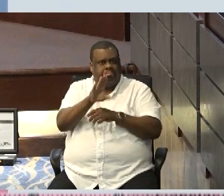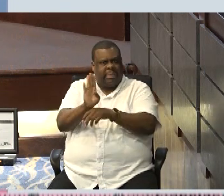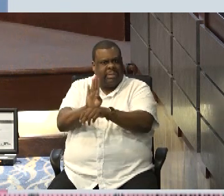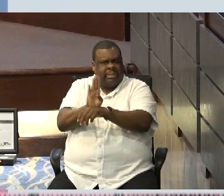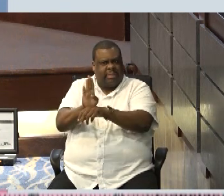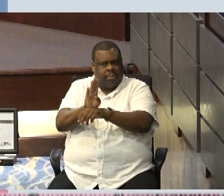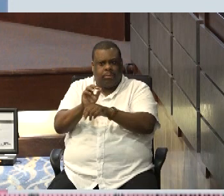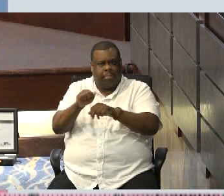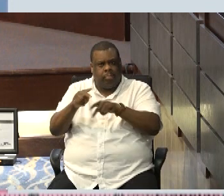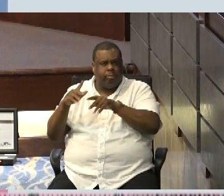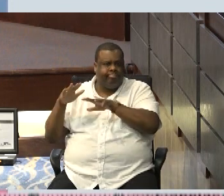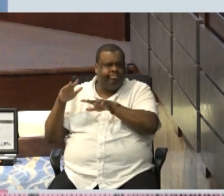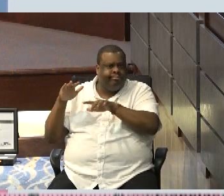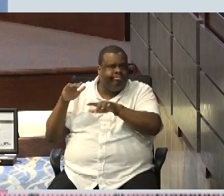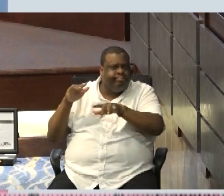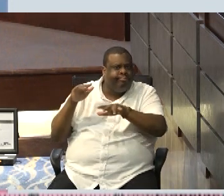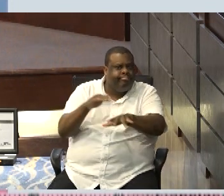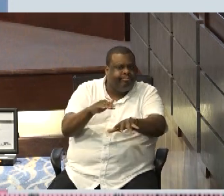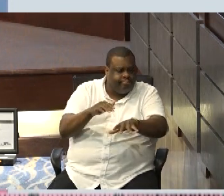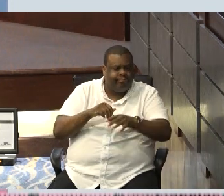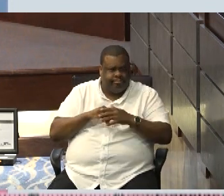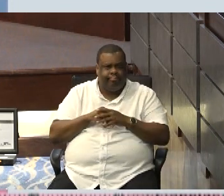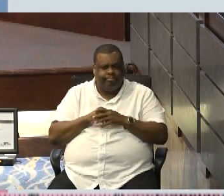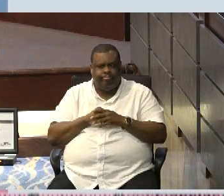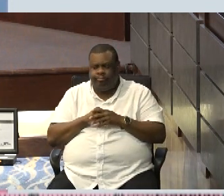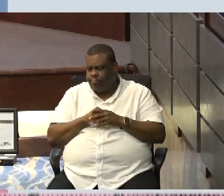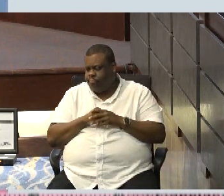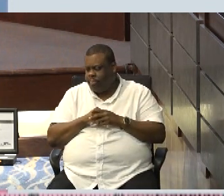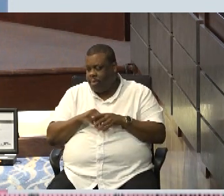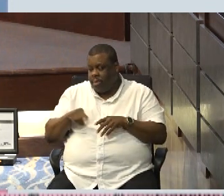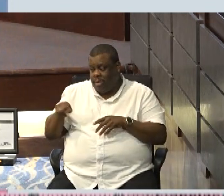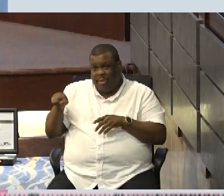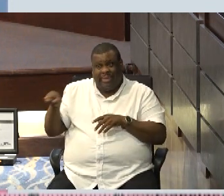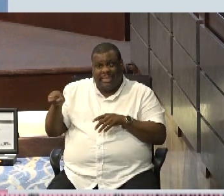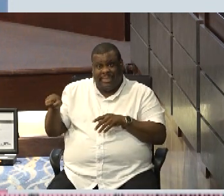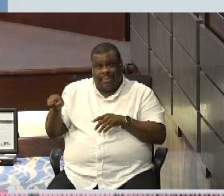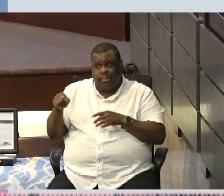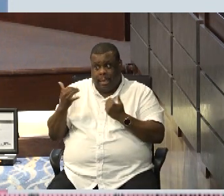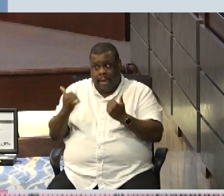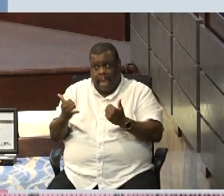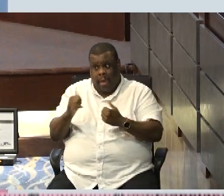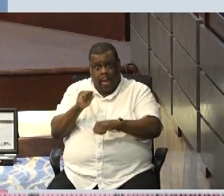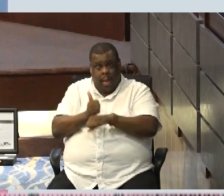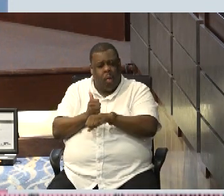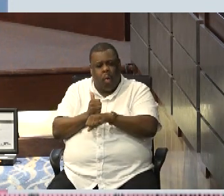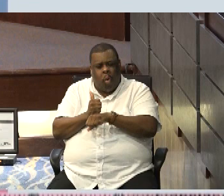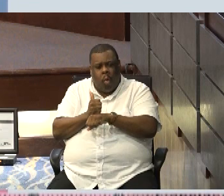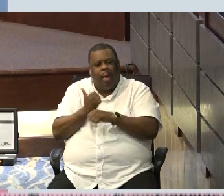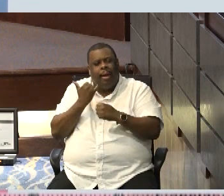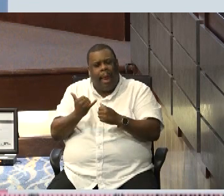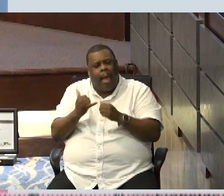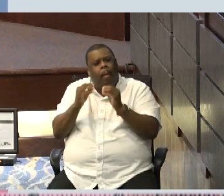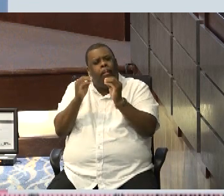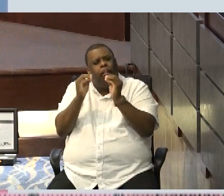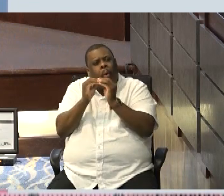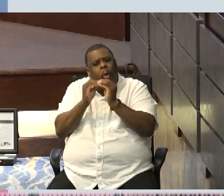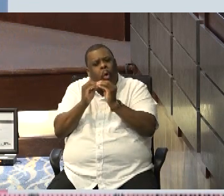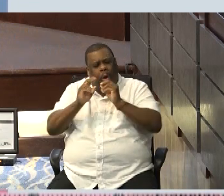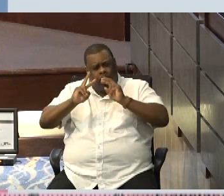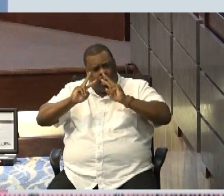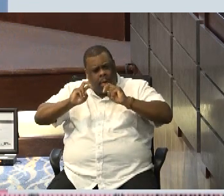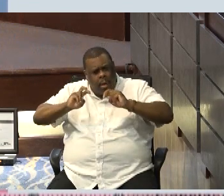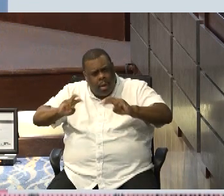elements are items that have been identified for further study and analysis. It's one of the needs that was an outcome of the